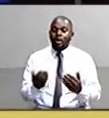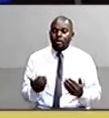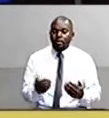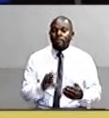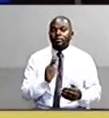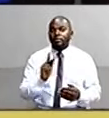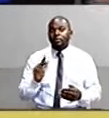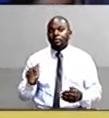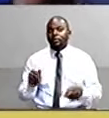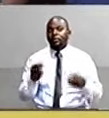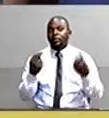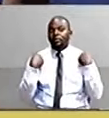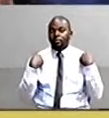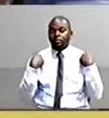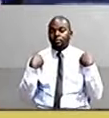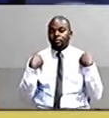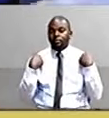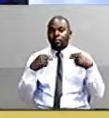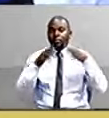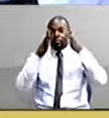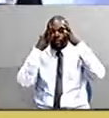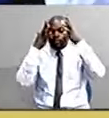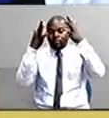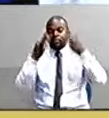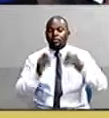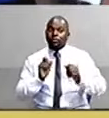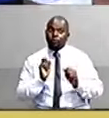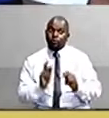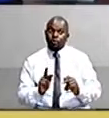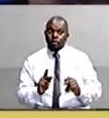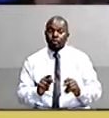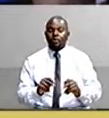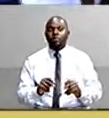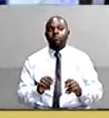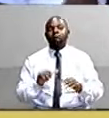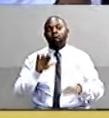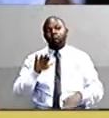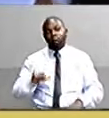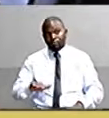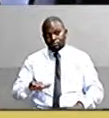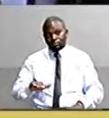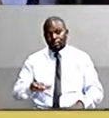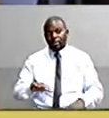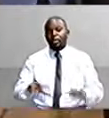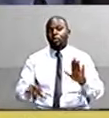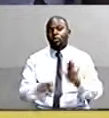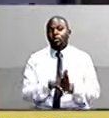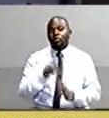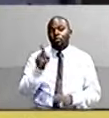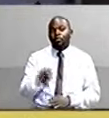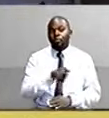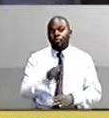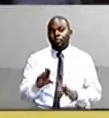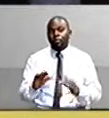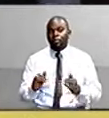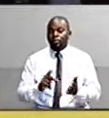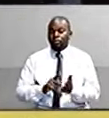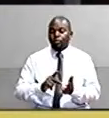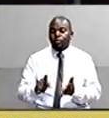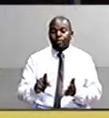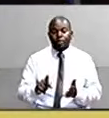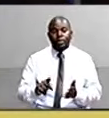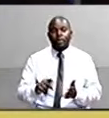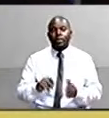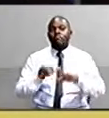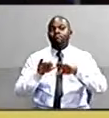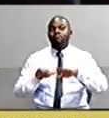KCCA officials who decide, okay, this is the car that committed a crime, it didn't pay for its parking, and it sends